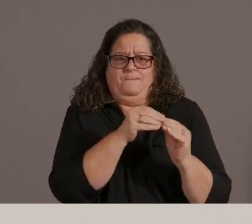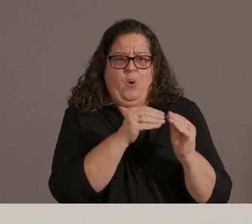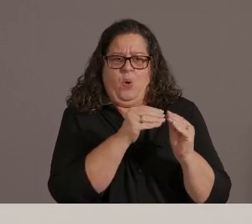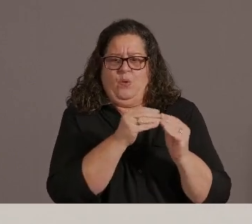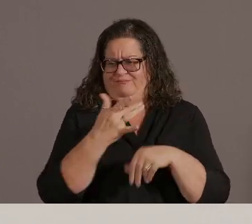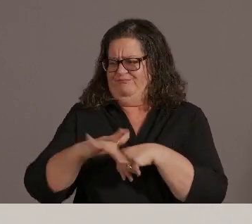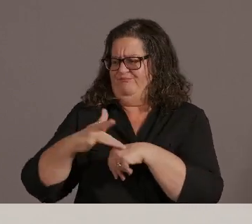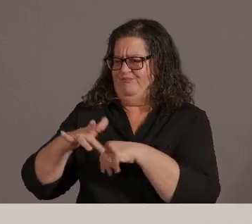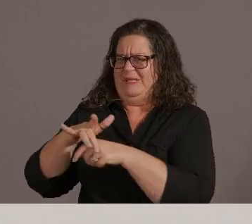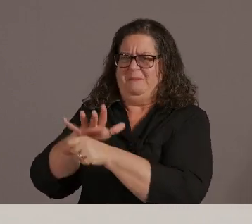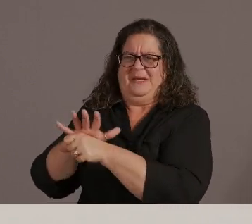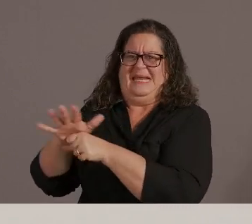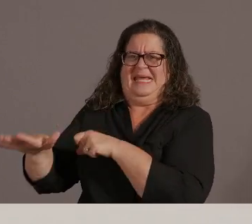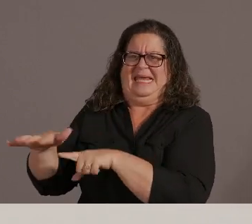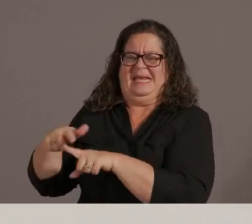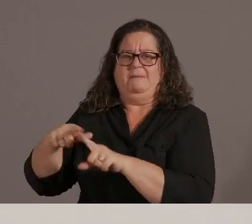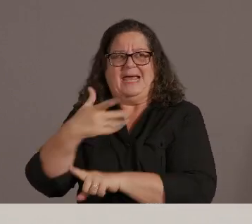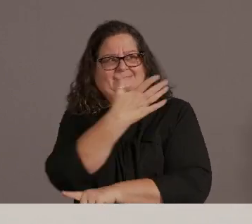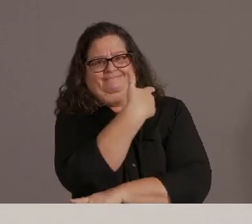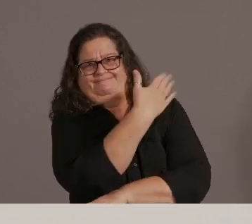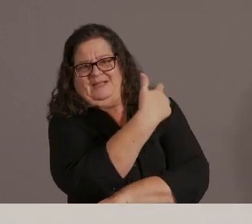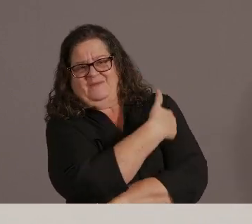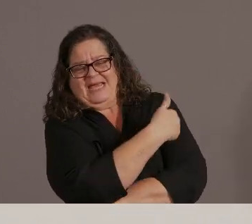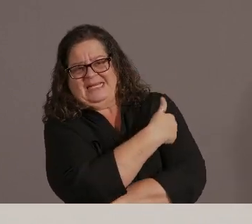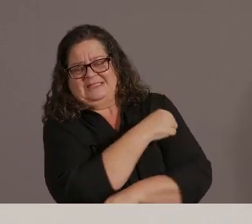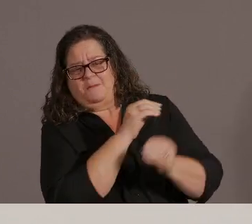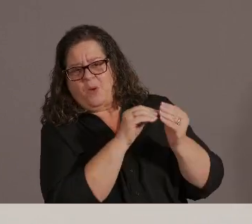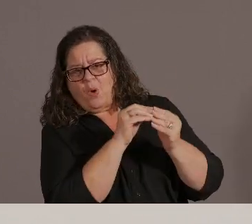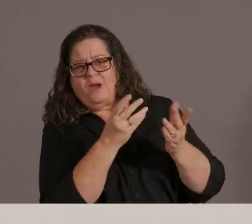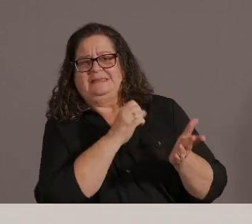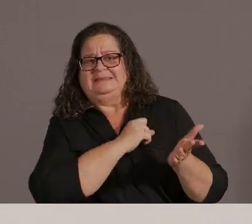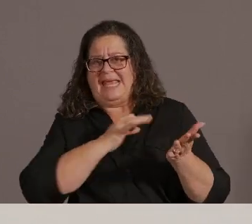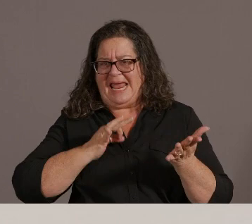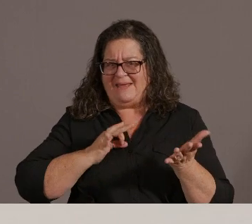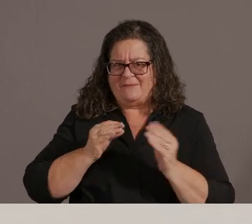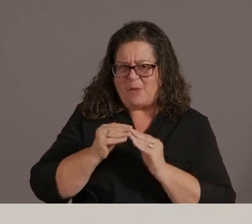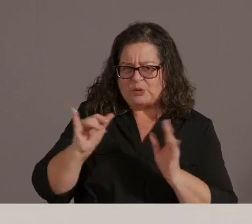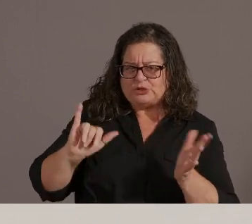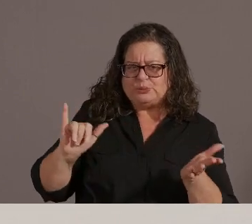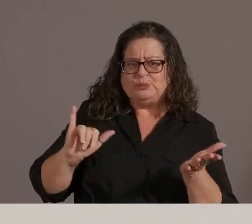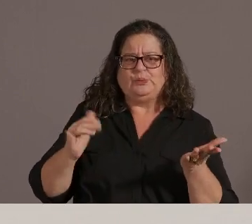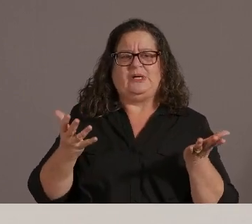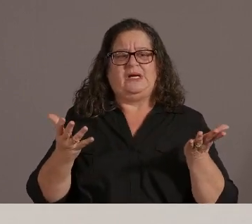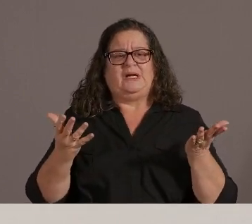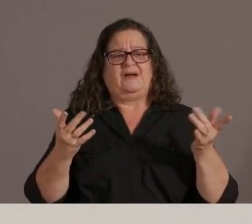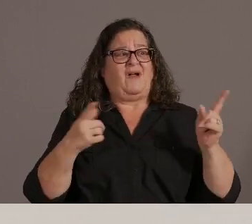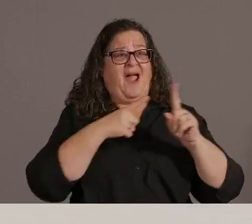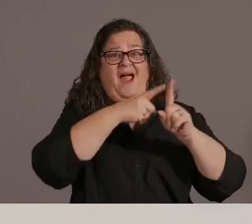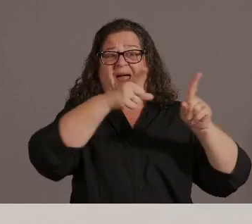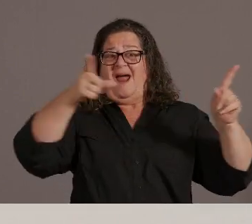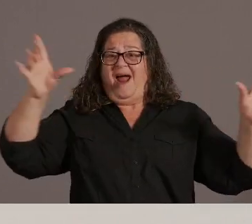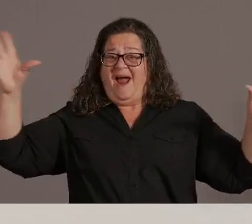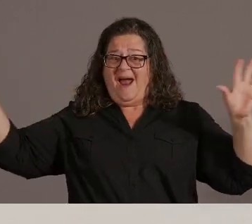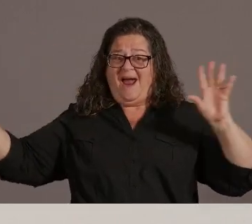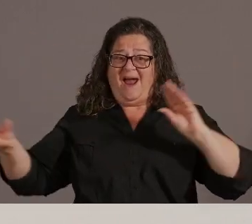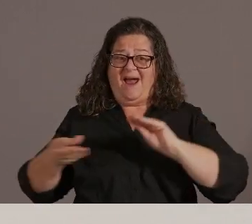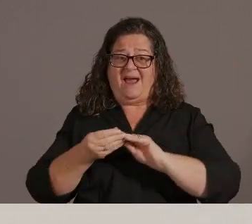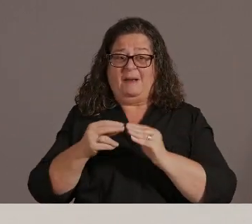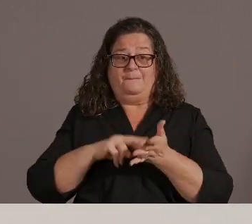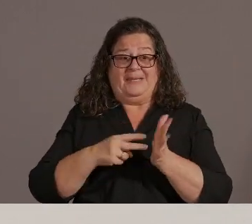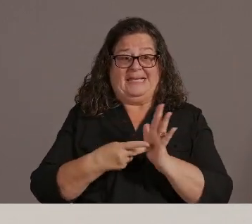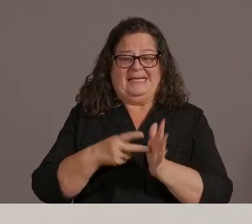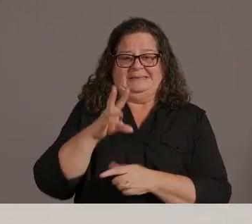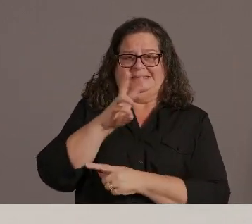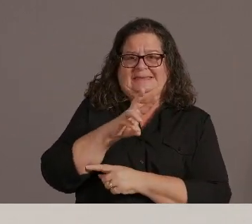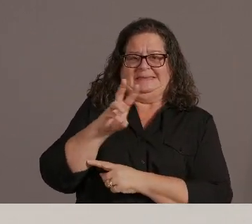that's where we get the 66,000 doses. Great. Thank you so much. You're welcome. And our last question